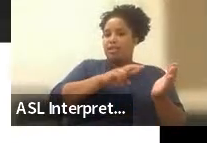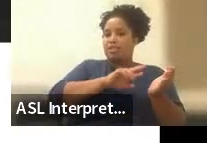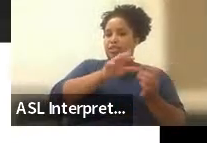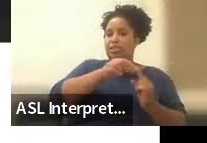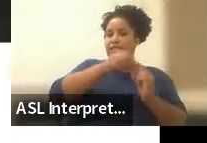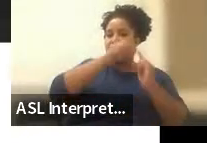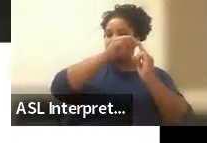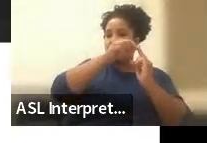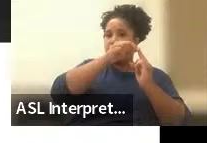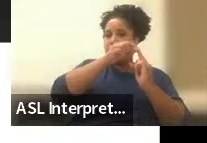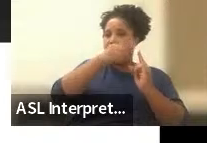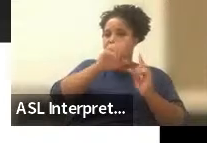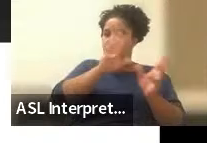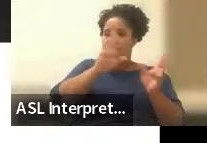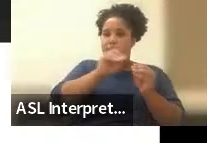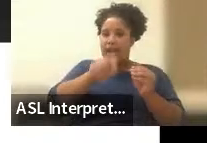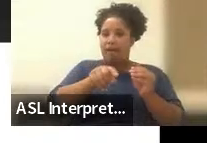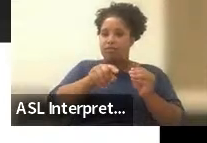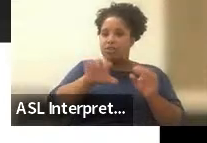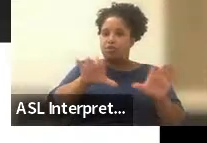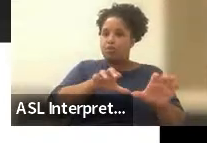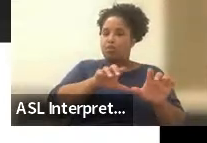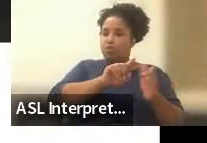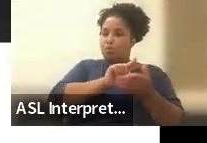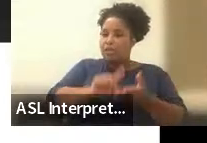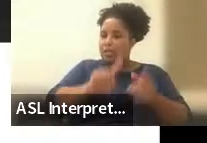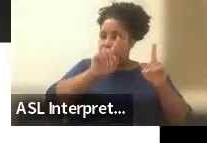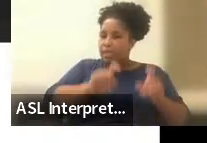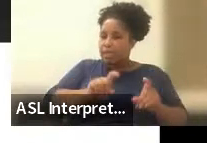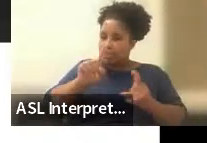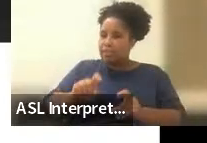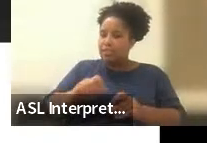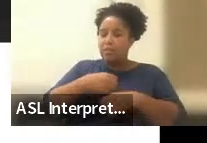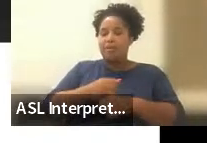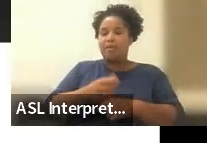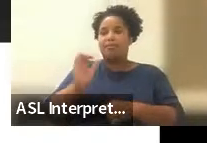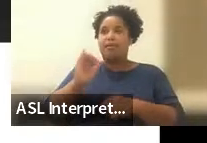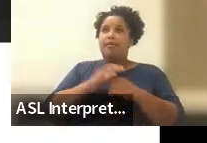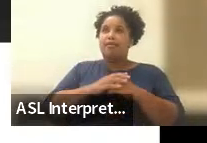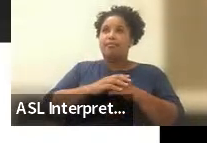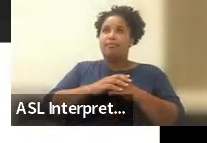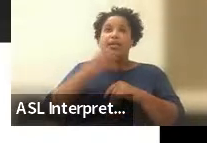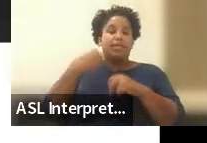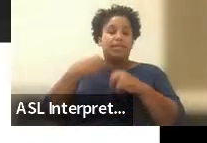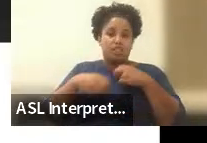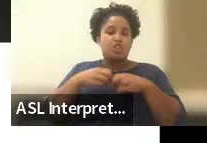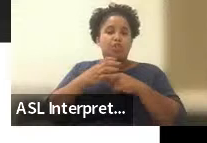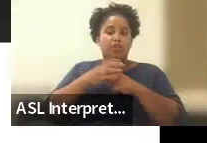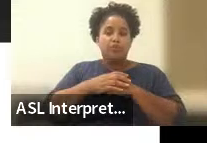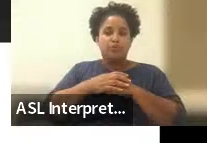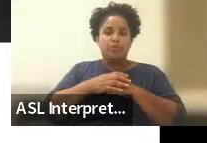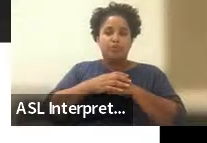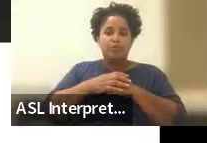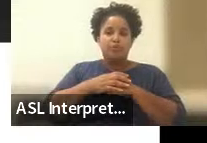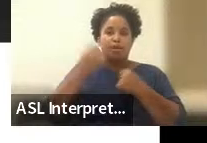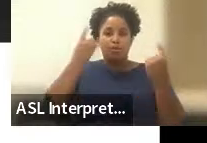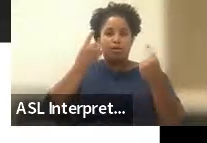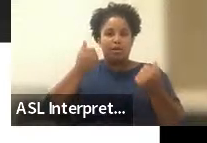exemption, they no longer have to do weekly testing. So it kind of creates an issue. So I'm wondering if